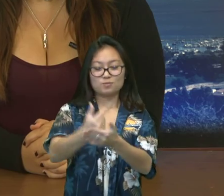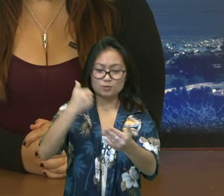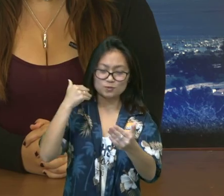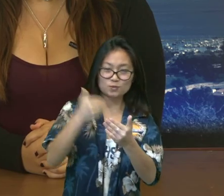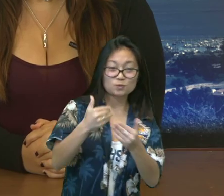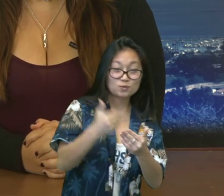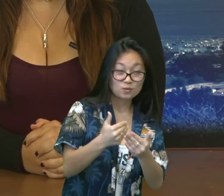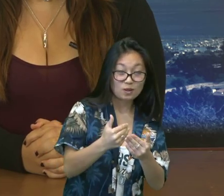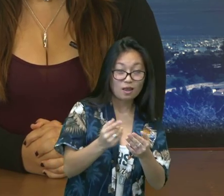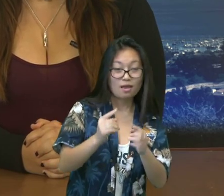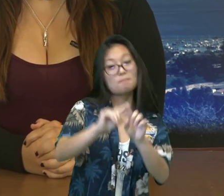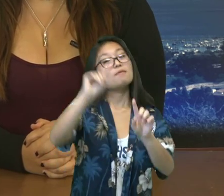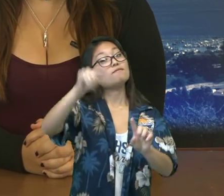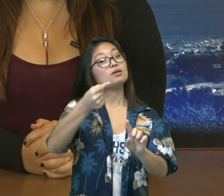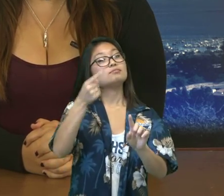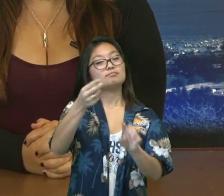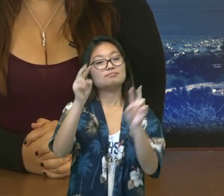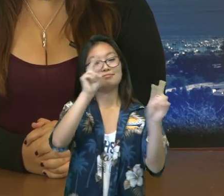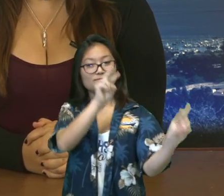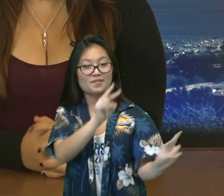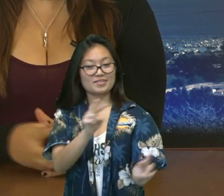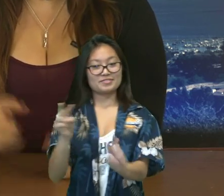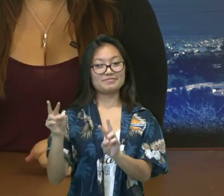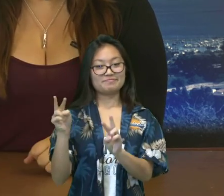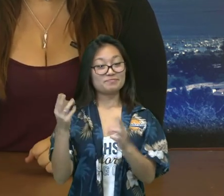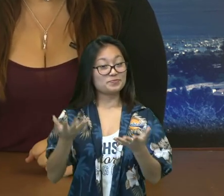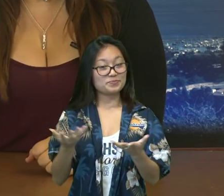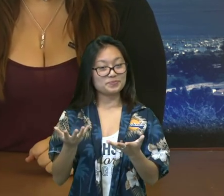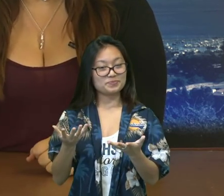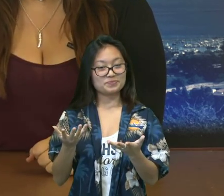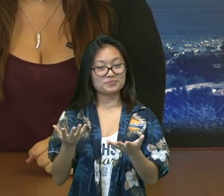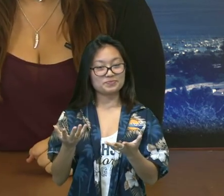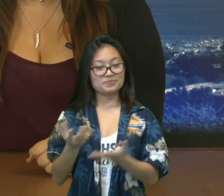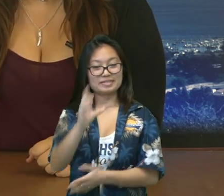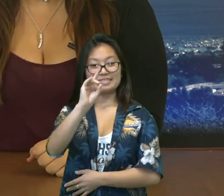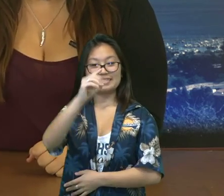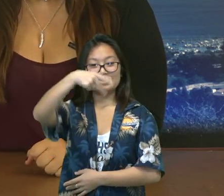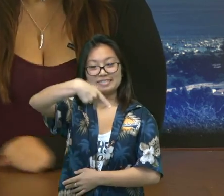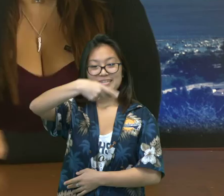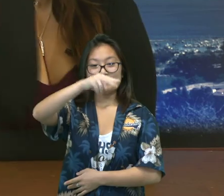graduation. We're almost there. But first, you're watching